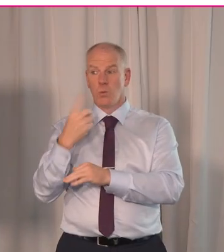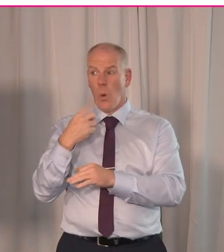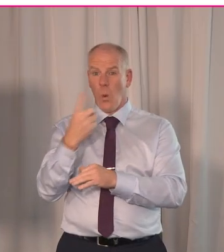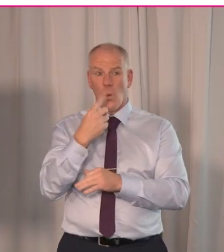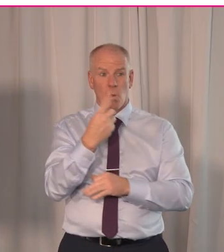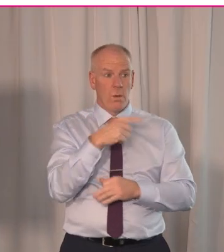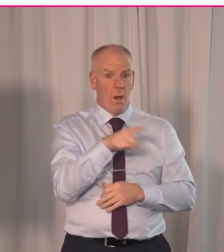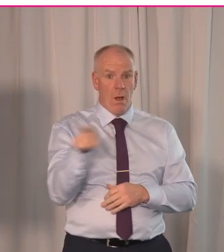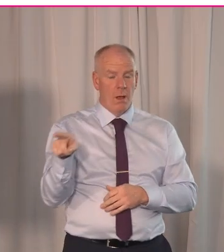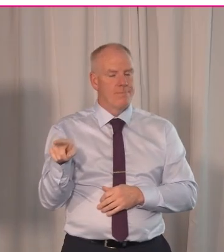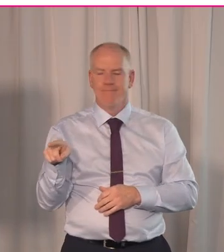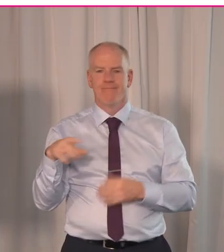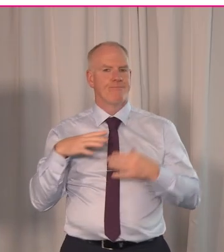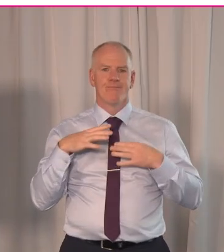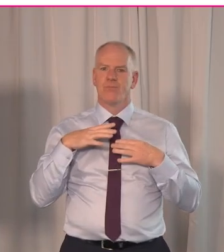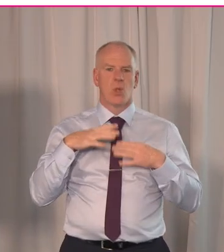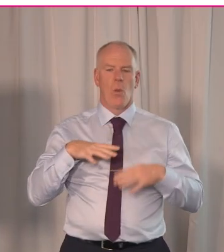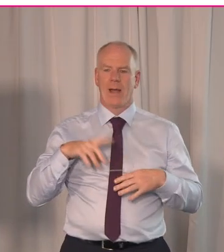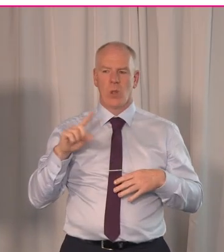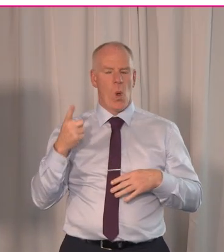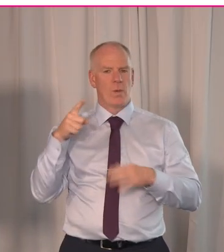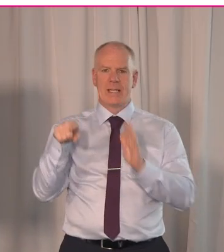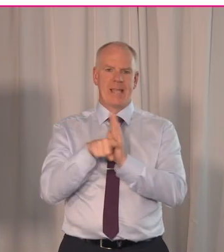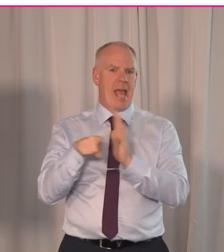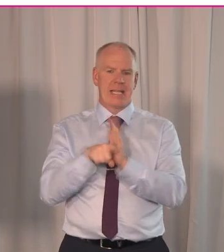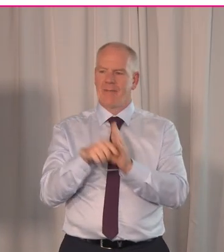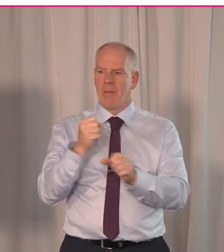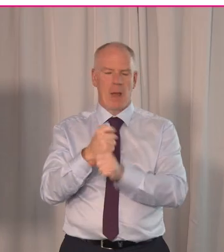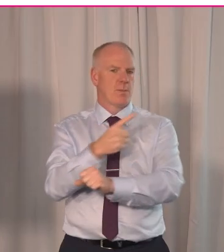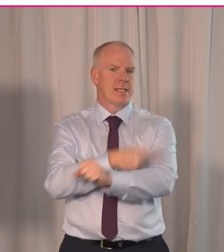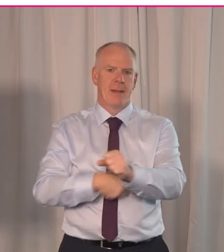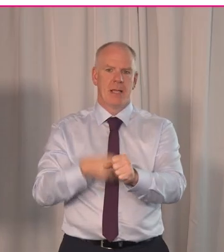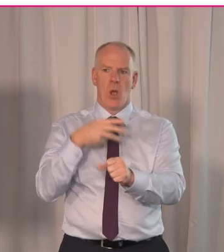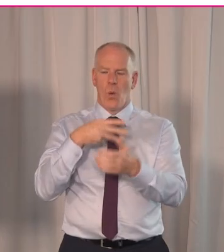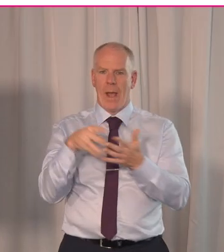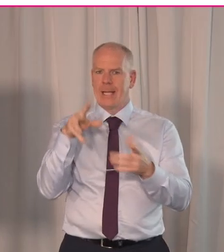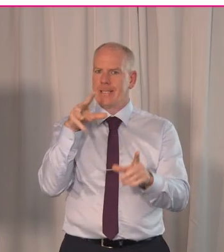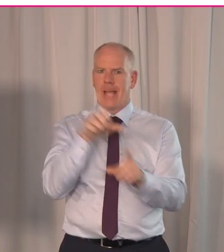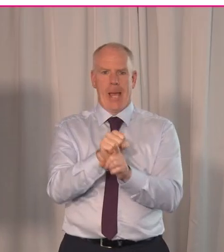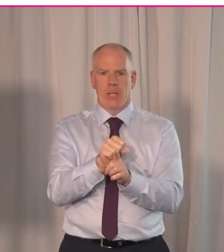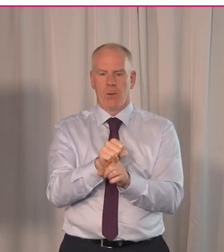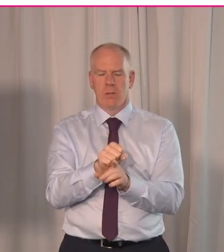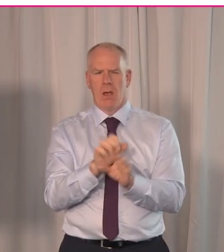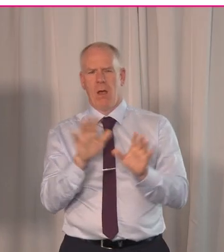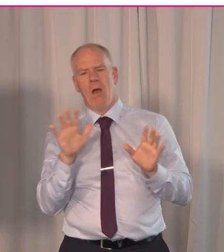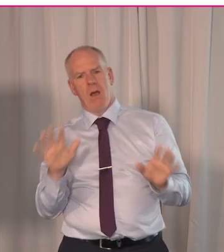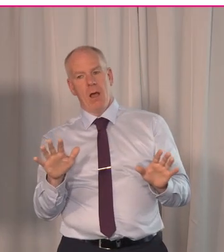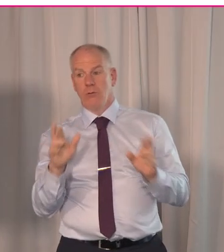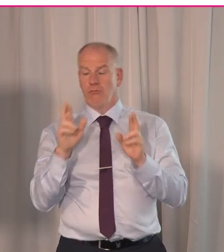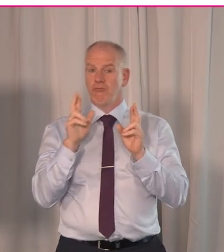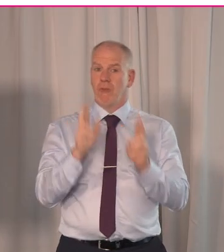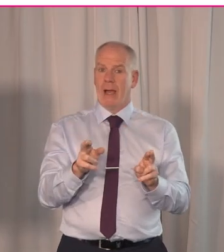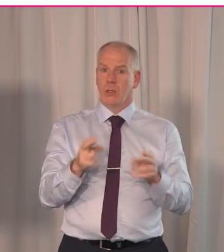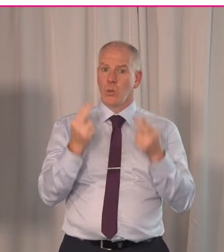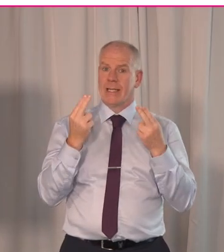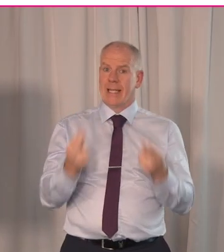really clearly that they don't want only negative messages about disability at the time of a diagnosis. It is absolutely correct that